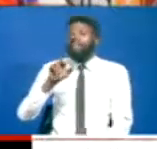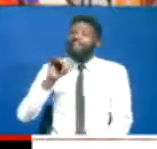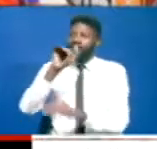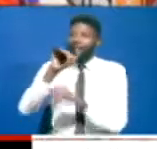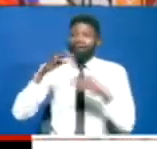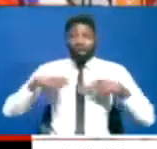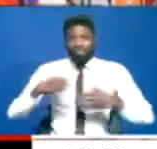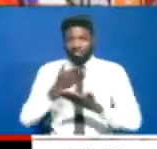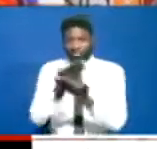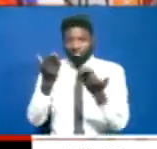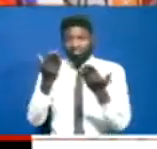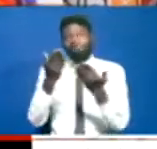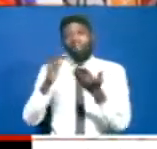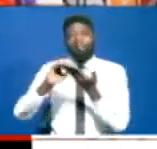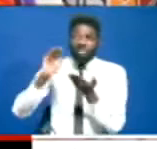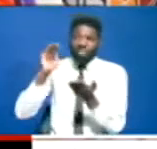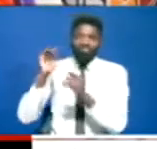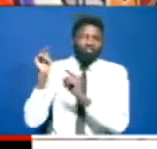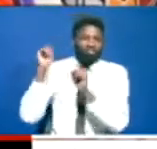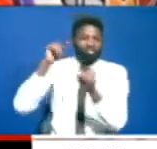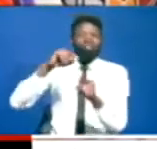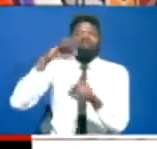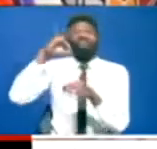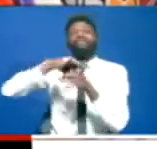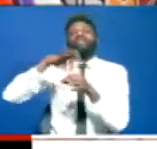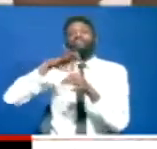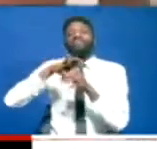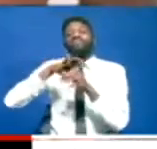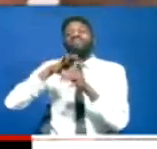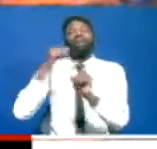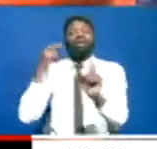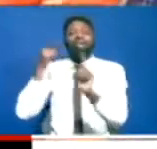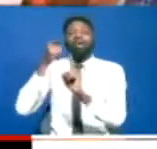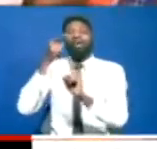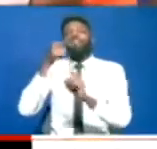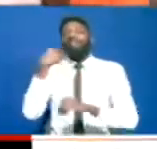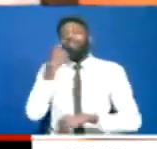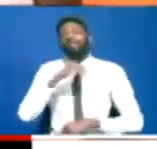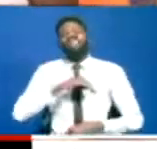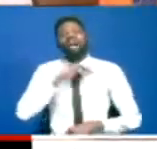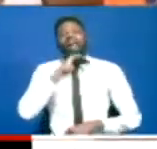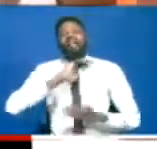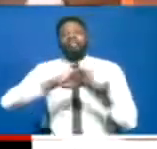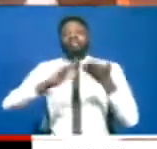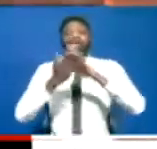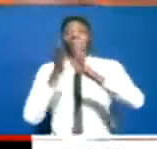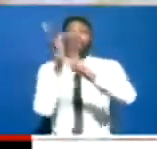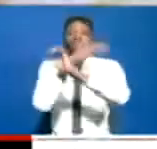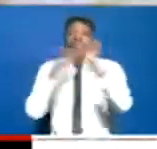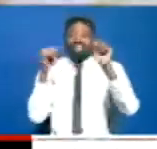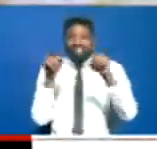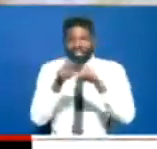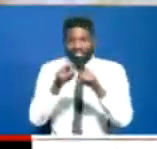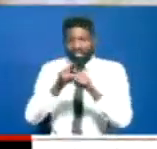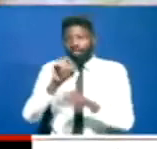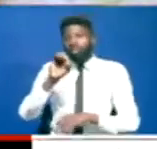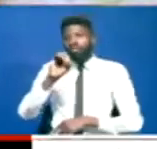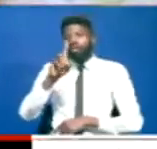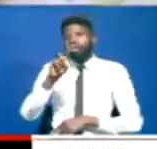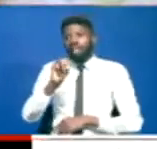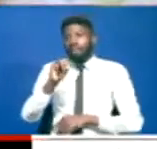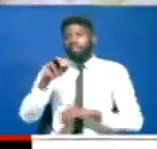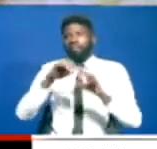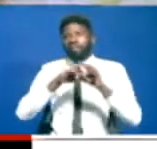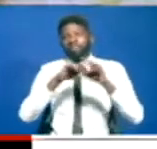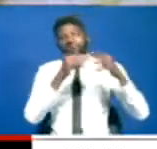on August 9th and vote for Azimio presidential candidate Raila Odinga and the ODM lineup. Najua taifa